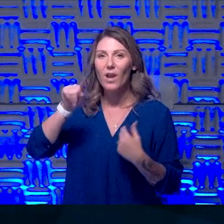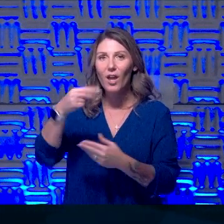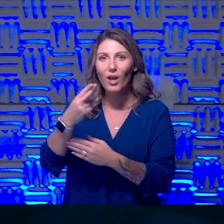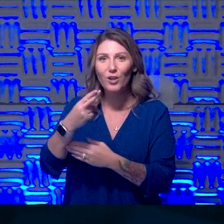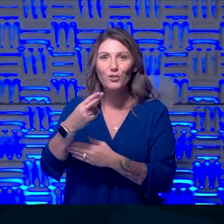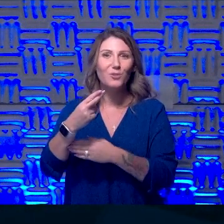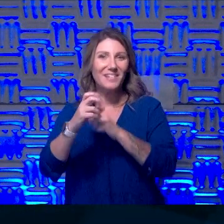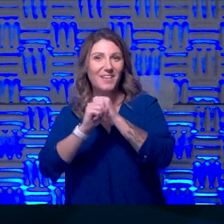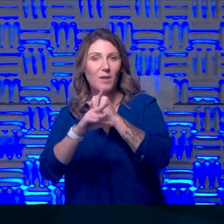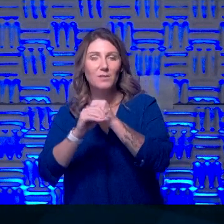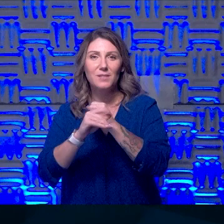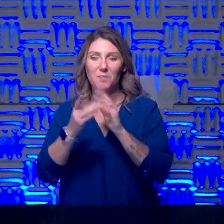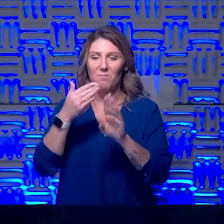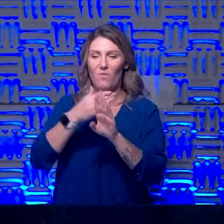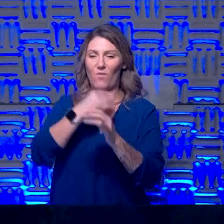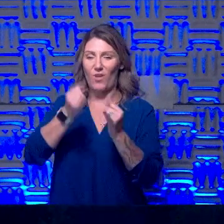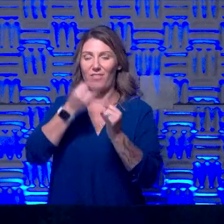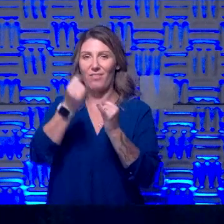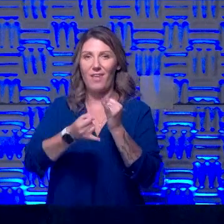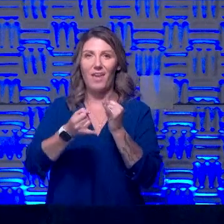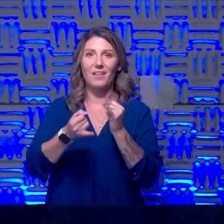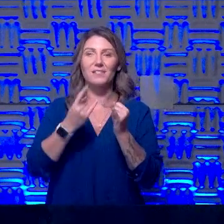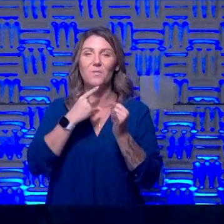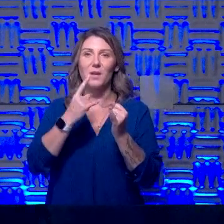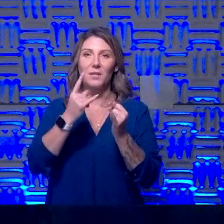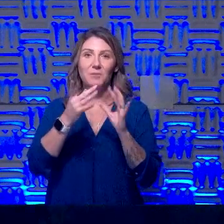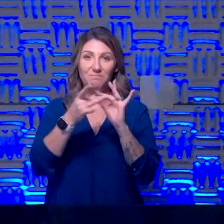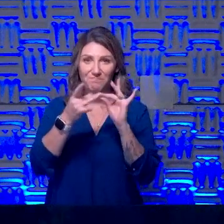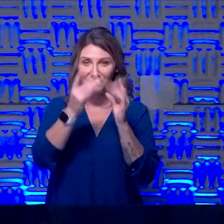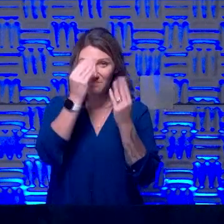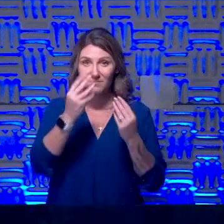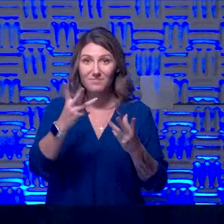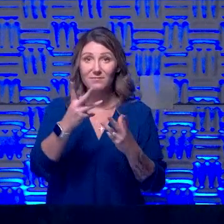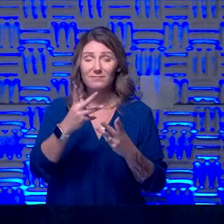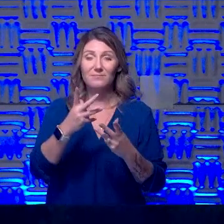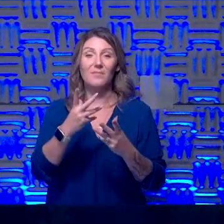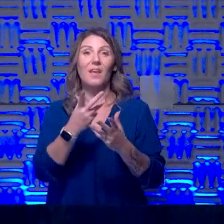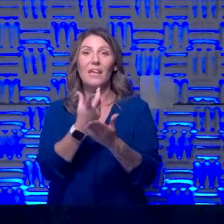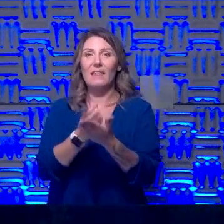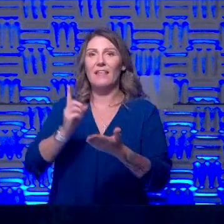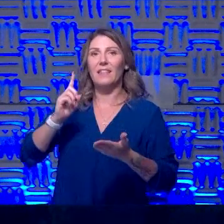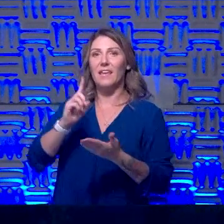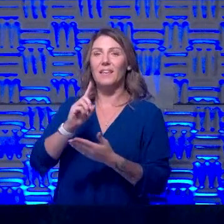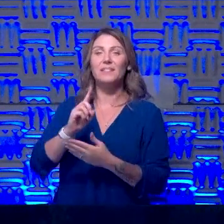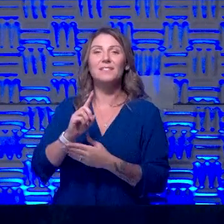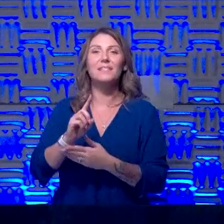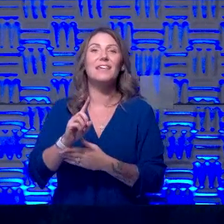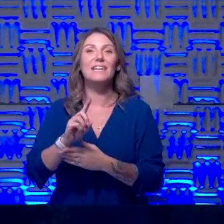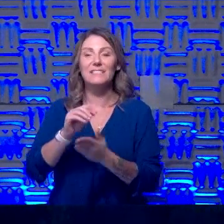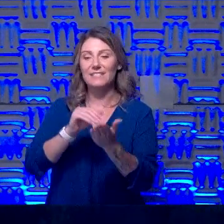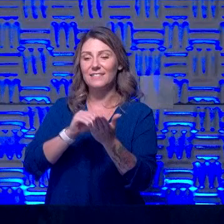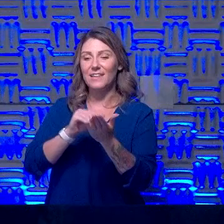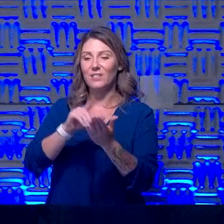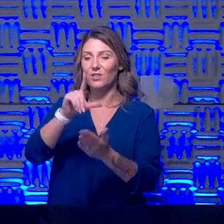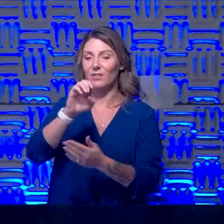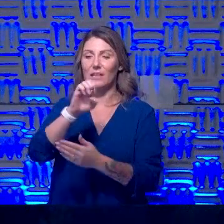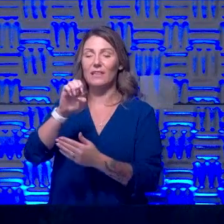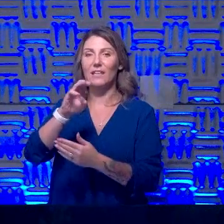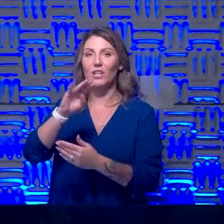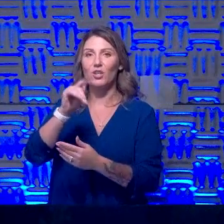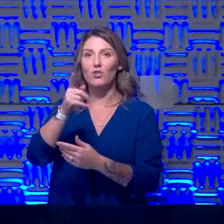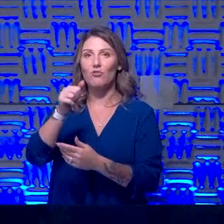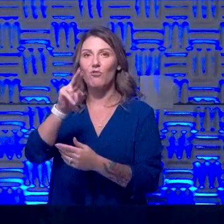we go to our last thing, and just a heads up about this, we told you last week that KDHE Secretary Dr. Lee Norman's new series called Faces